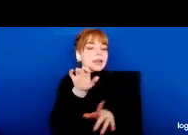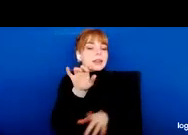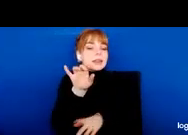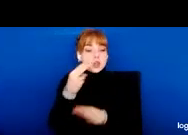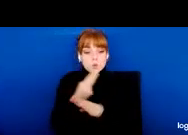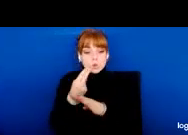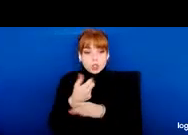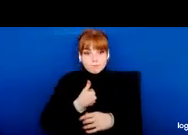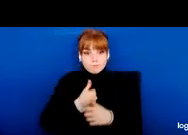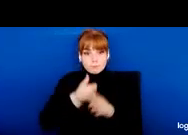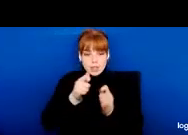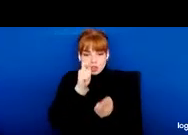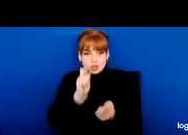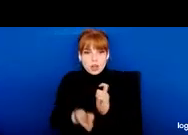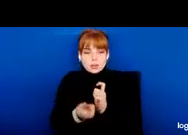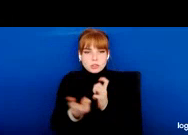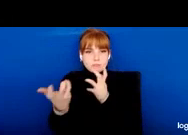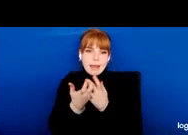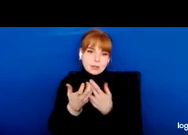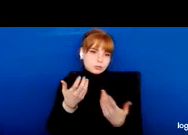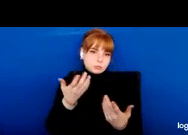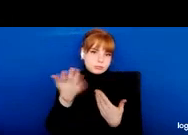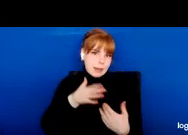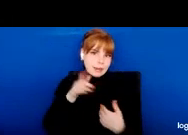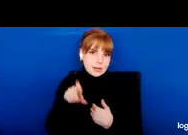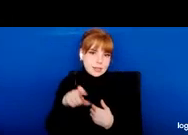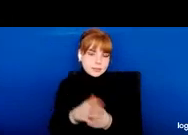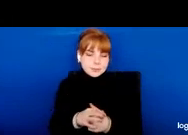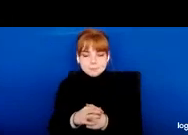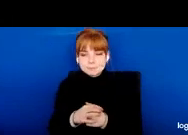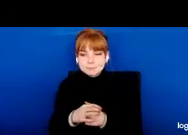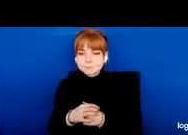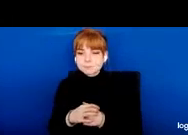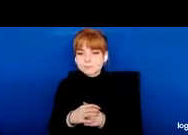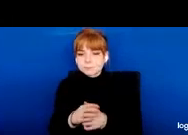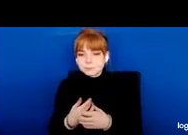most efficient for that user.